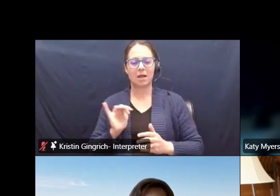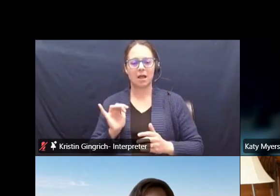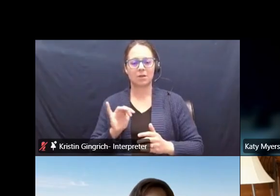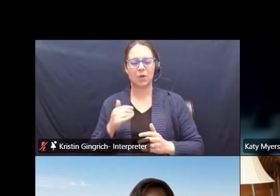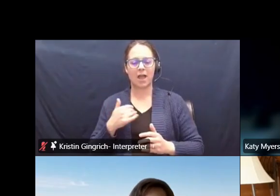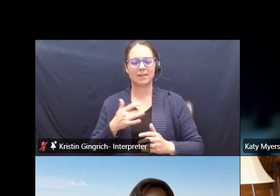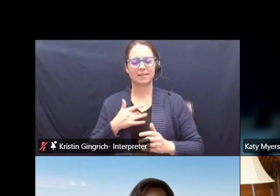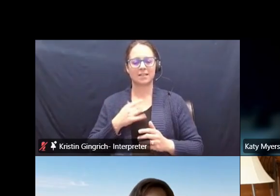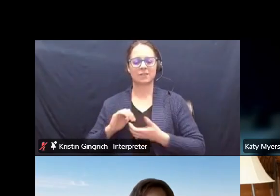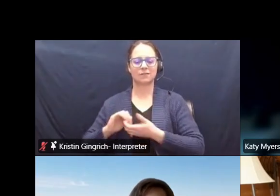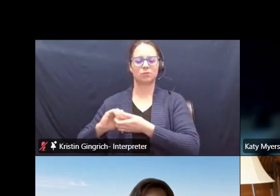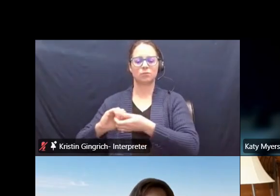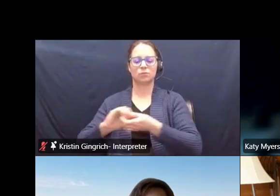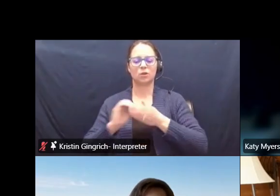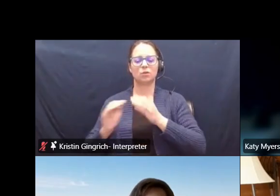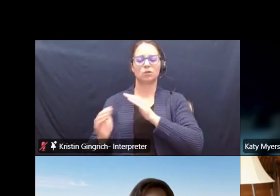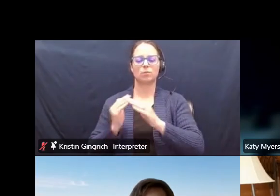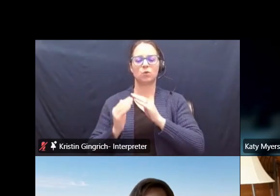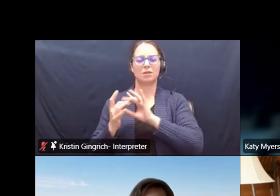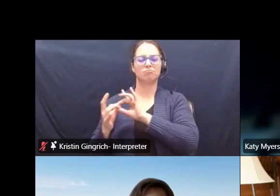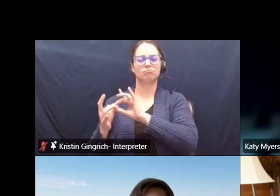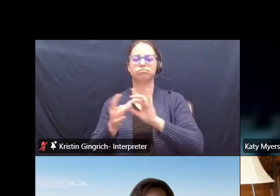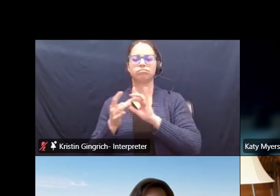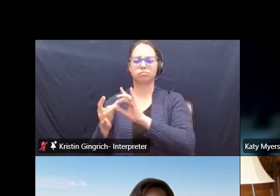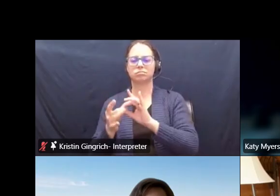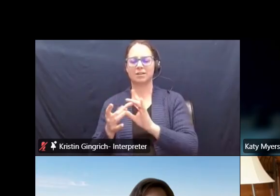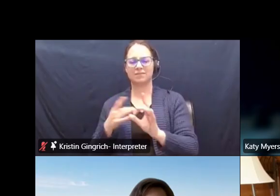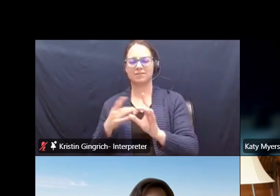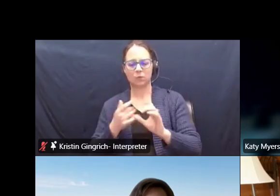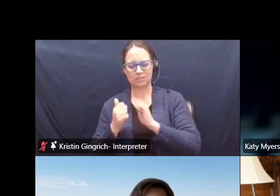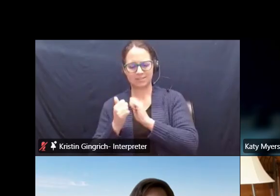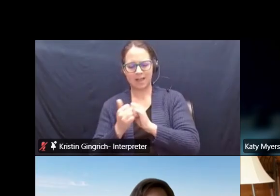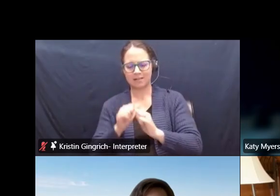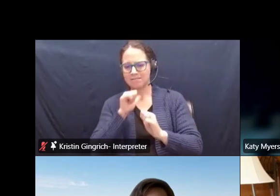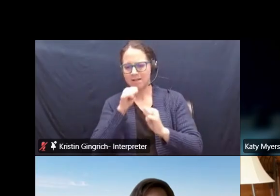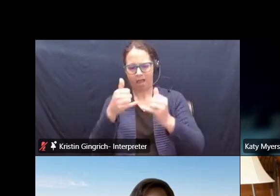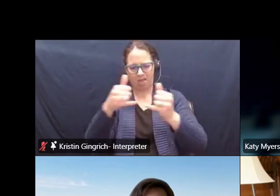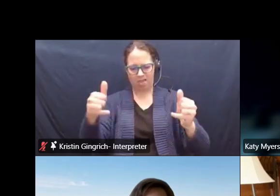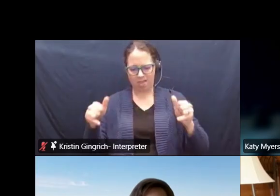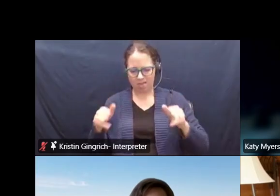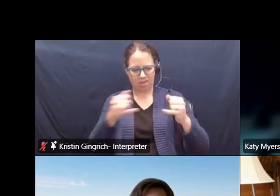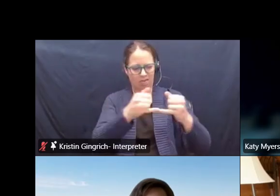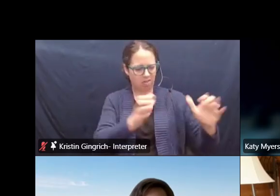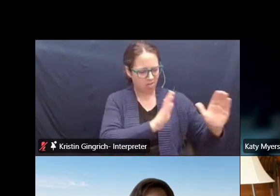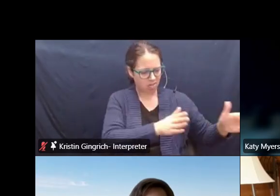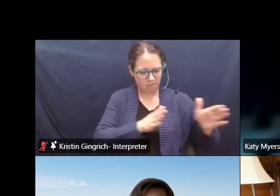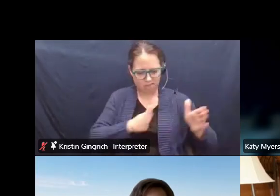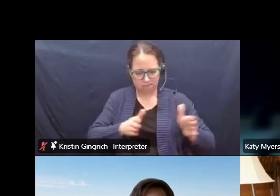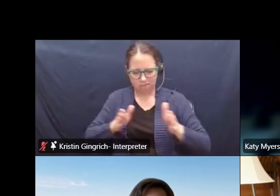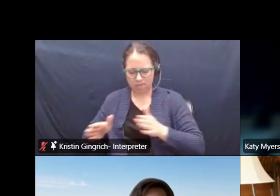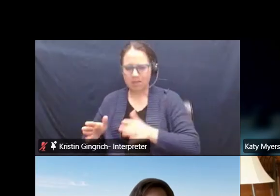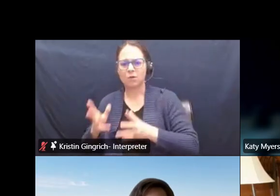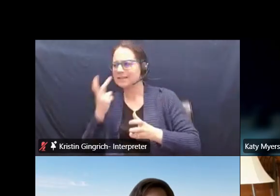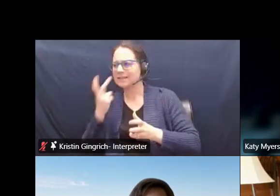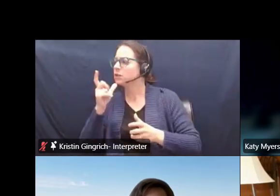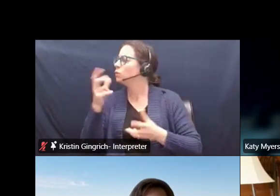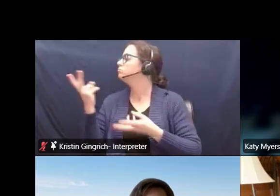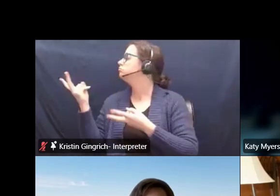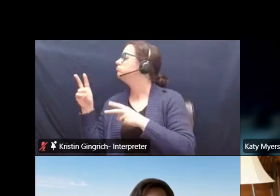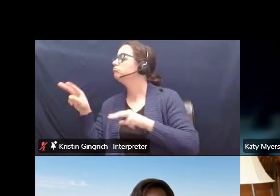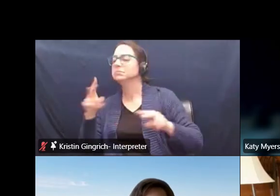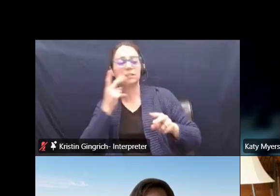of community and cohesiveness and sort of seeing who else is there in the room from the public. And so